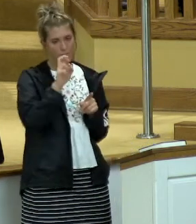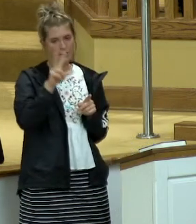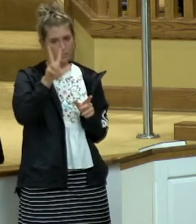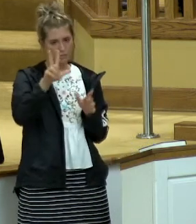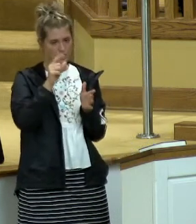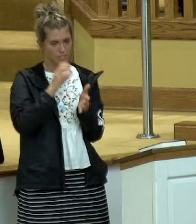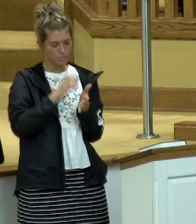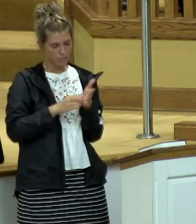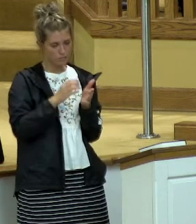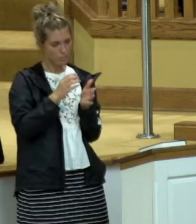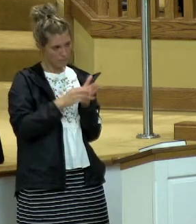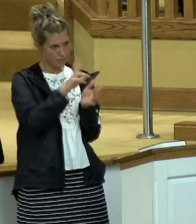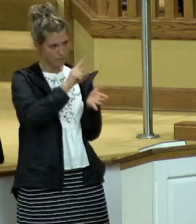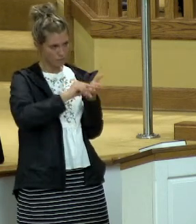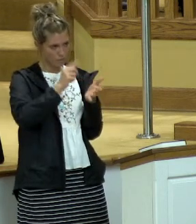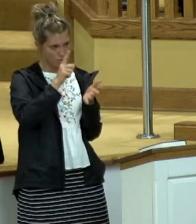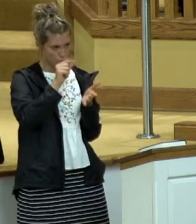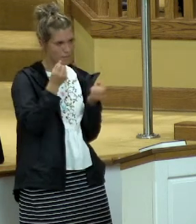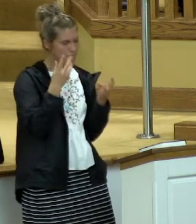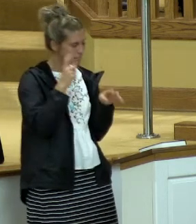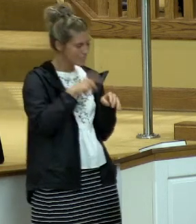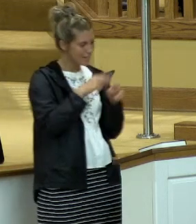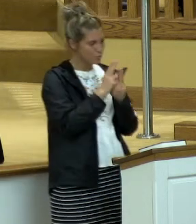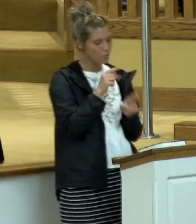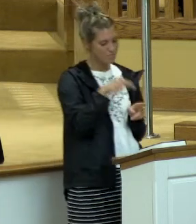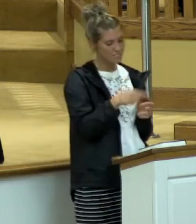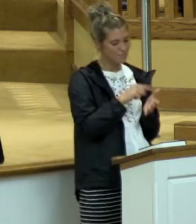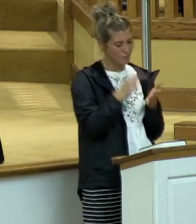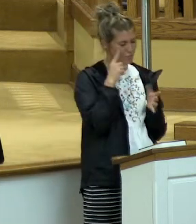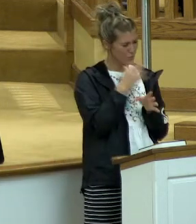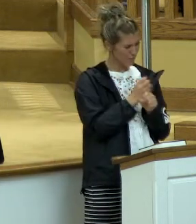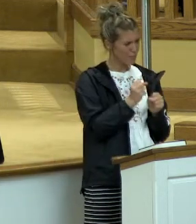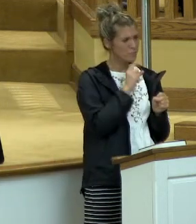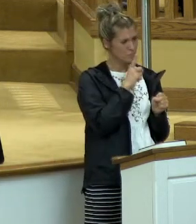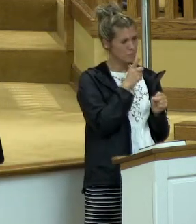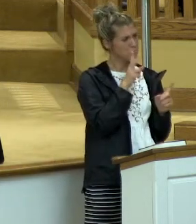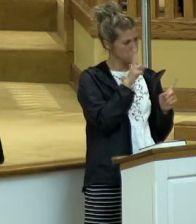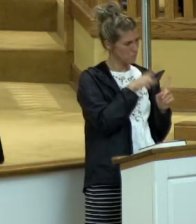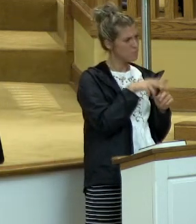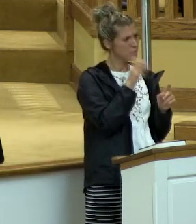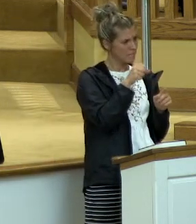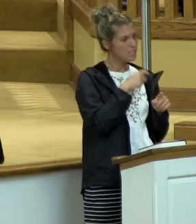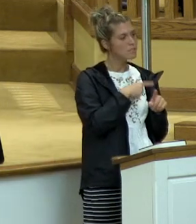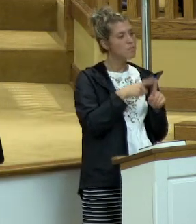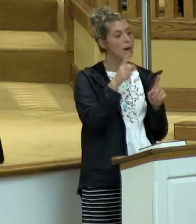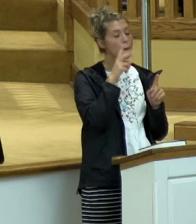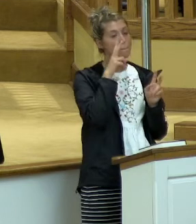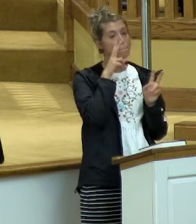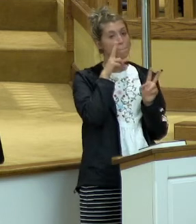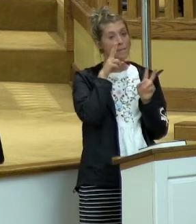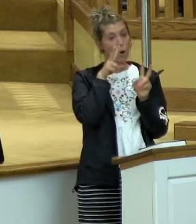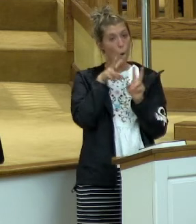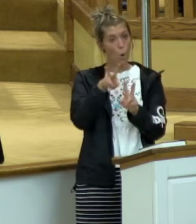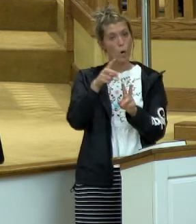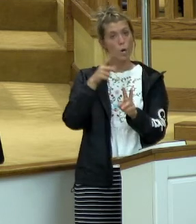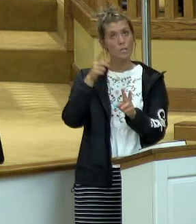20. And we use this verse sometimes for salvation, and I'm not totally opposed to that. I can see the application maybe. Look at verse 20. Behold, I stand